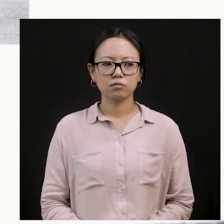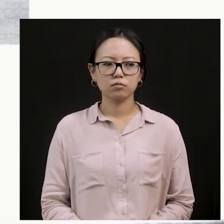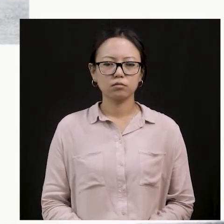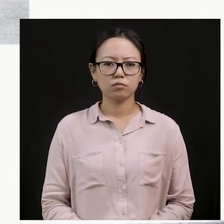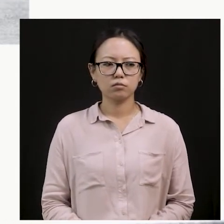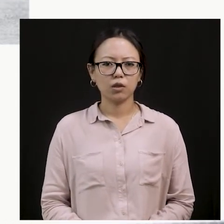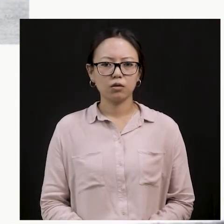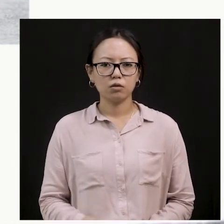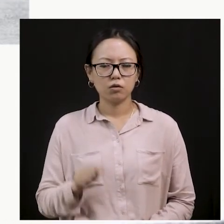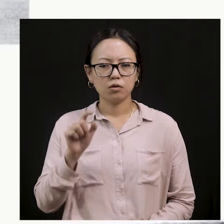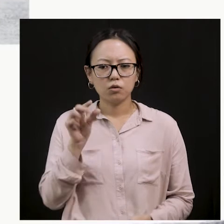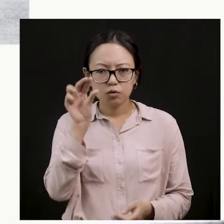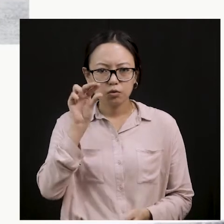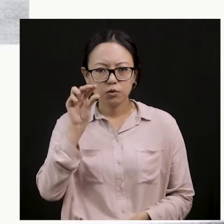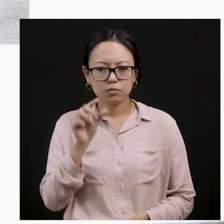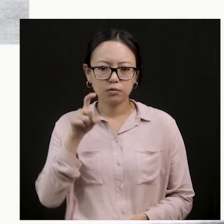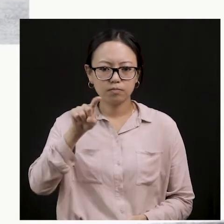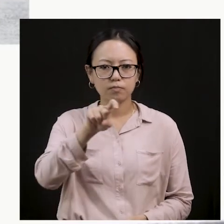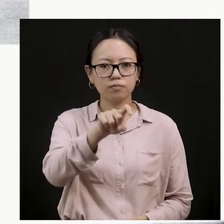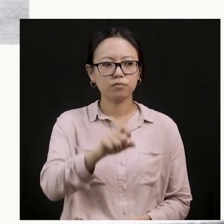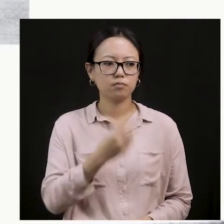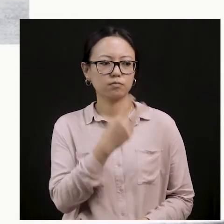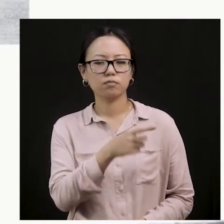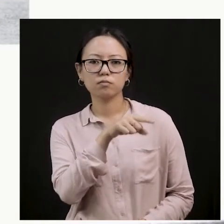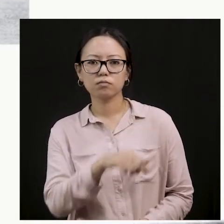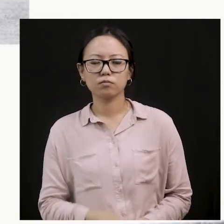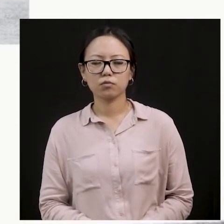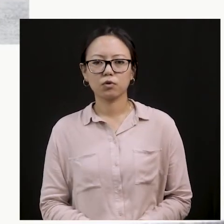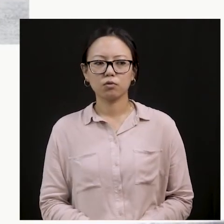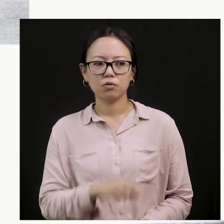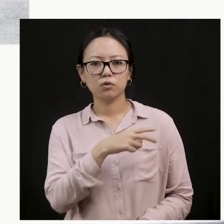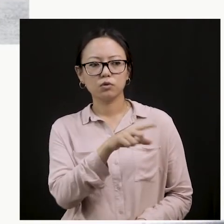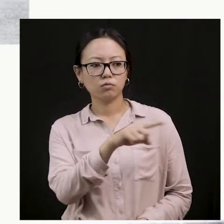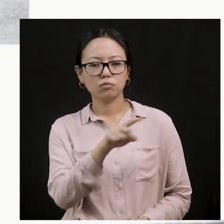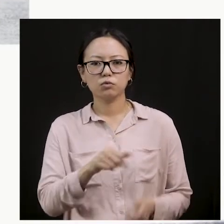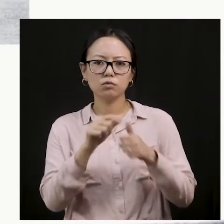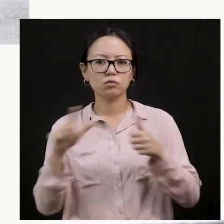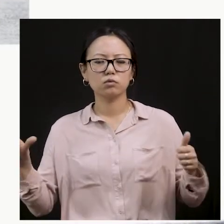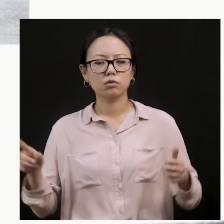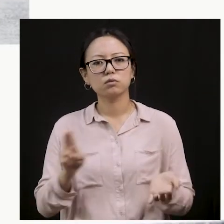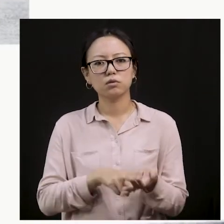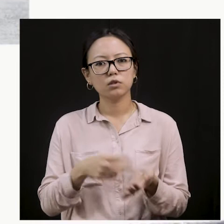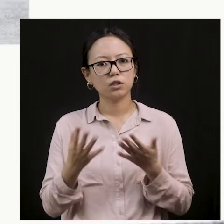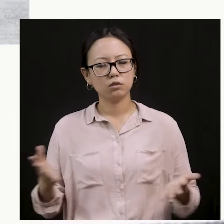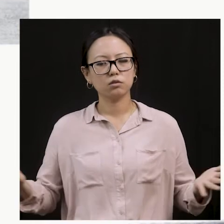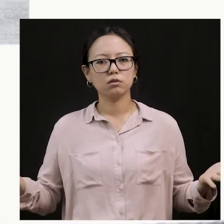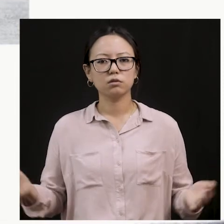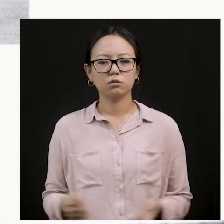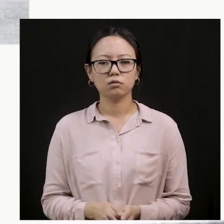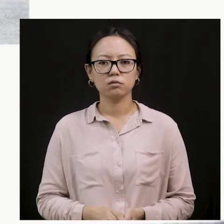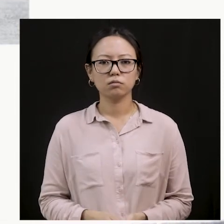see insects. Insects. So all these are natural things. They